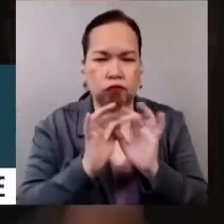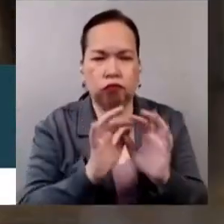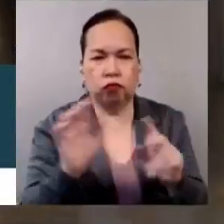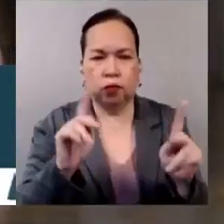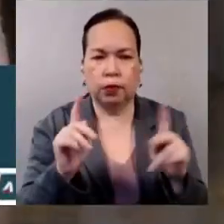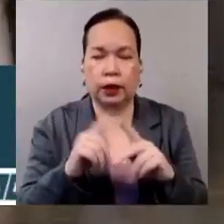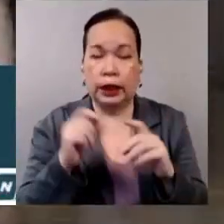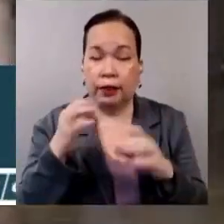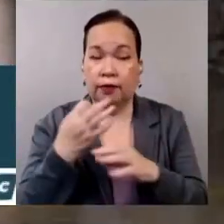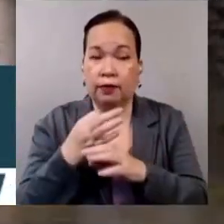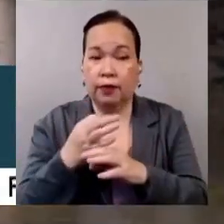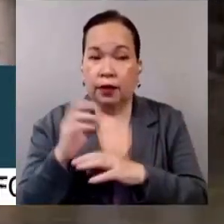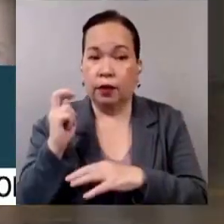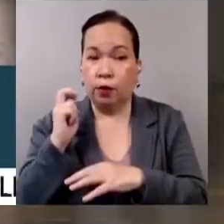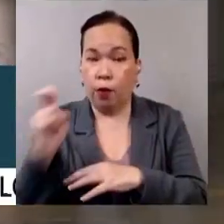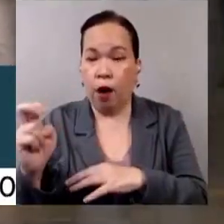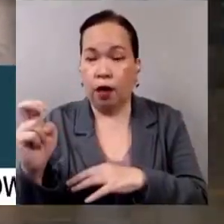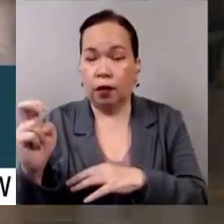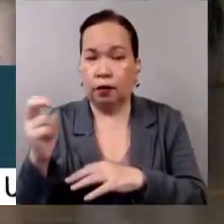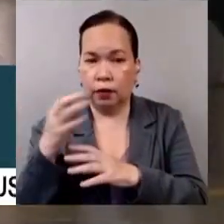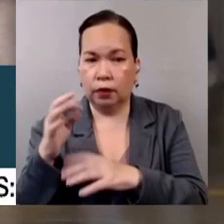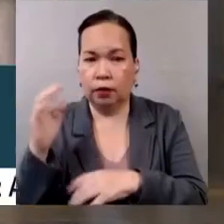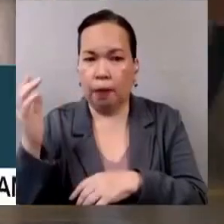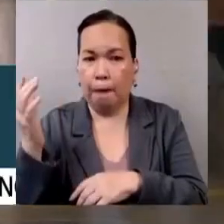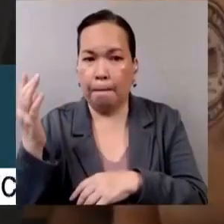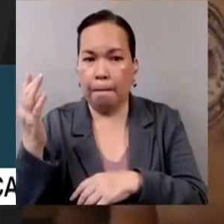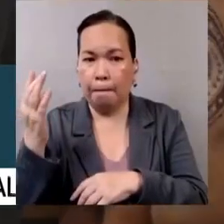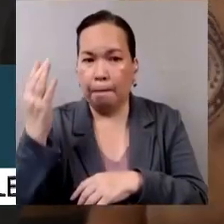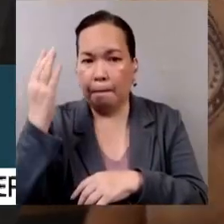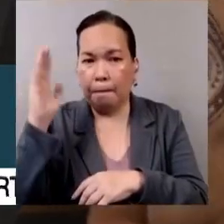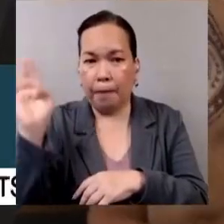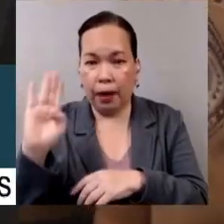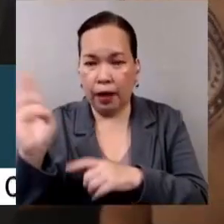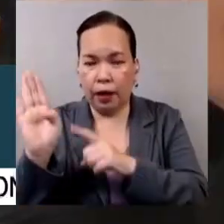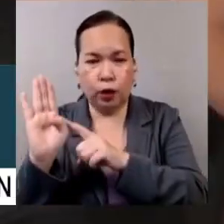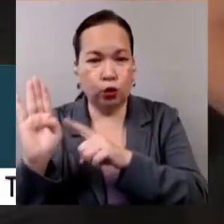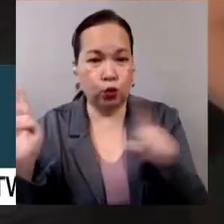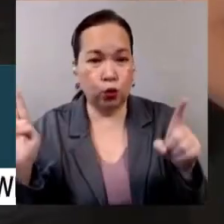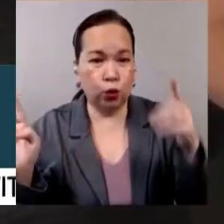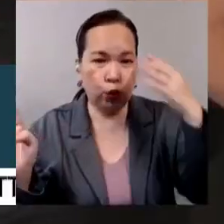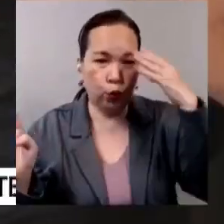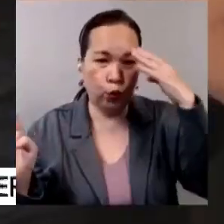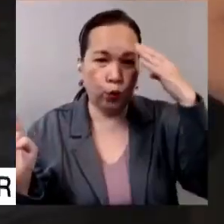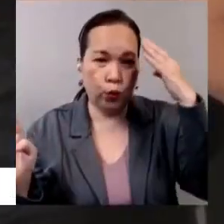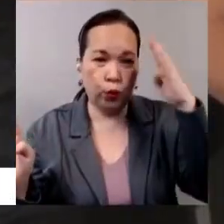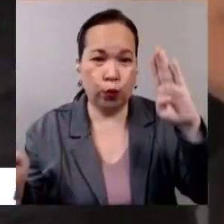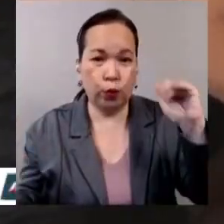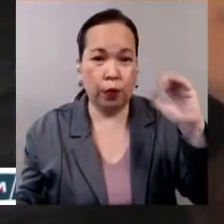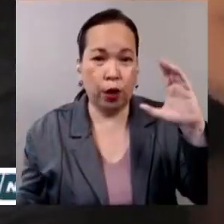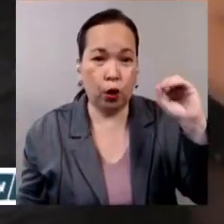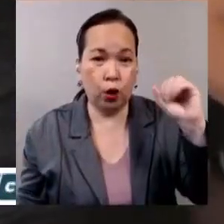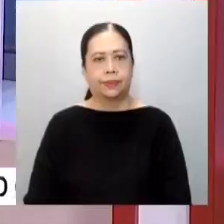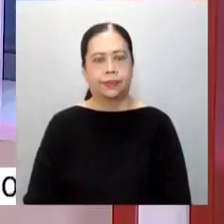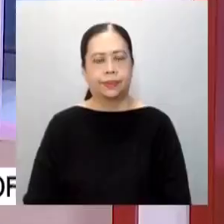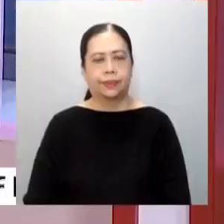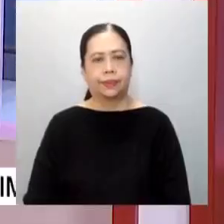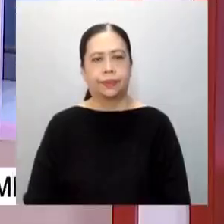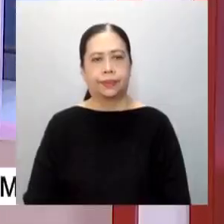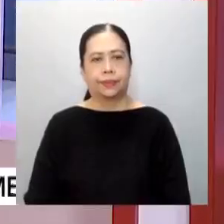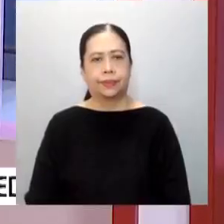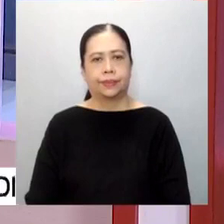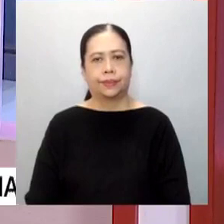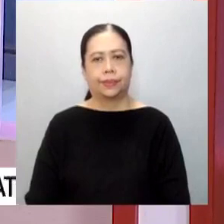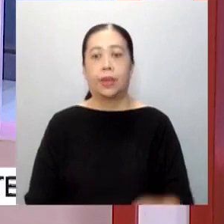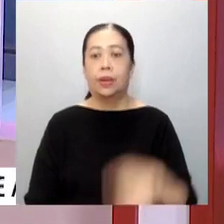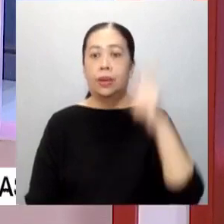extension from Baclaran down to Bacoor, Cavite. Jackie Manabat, ABS-CBN News. The government